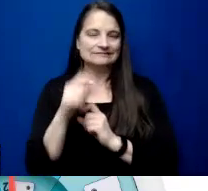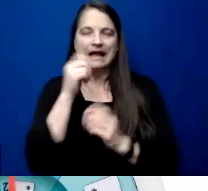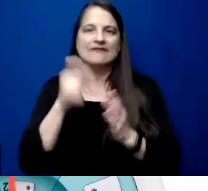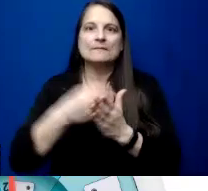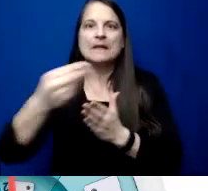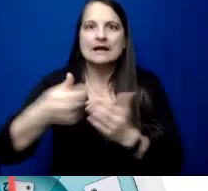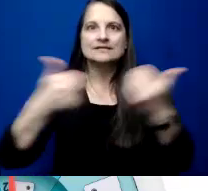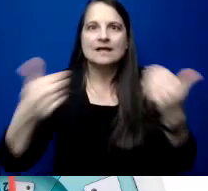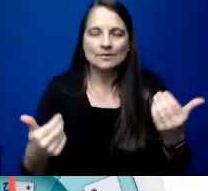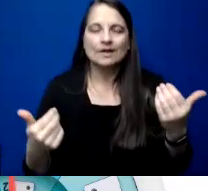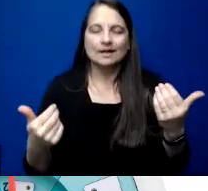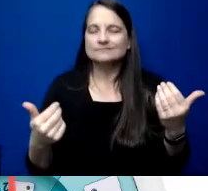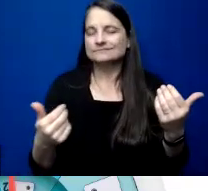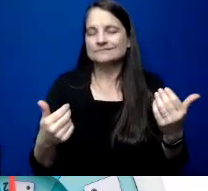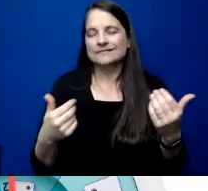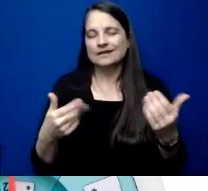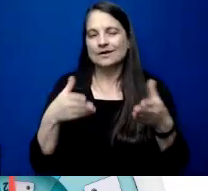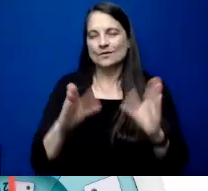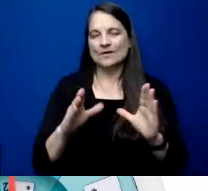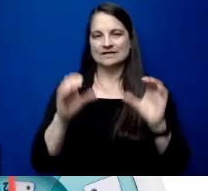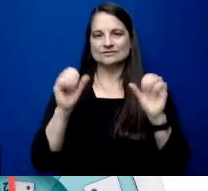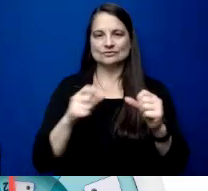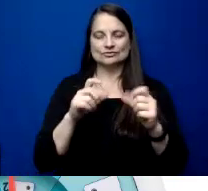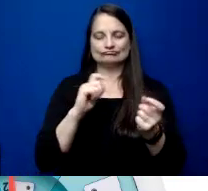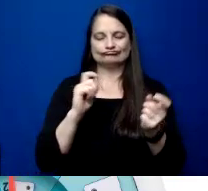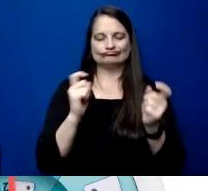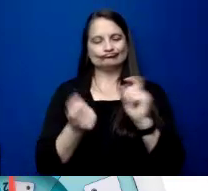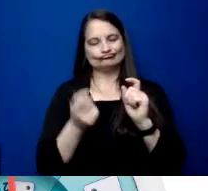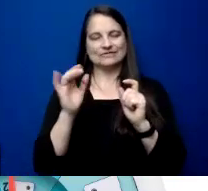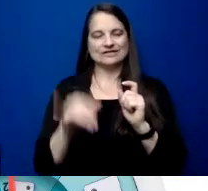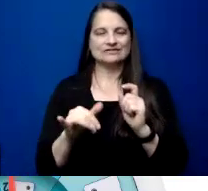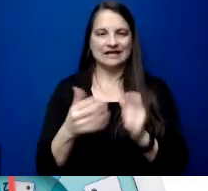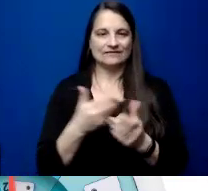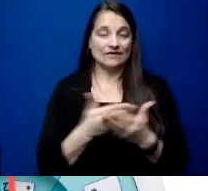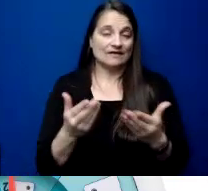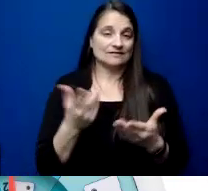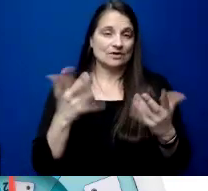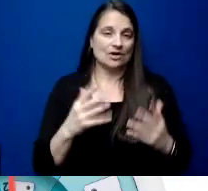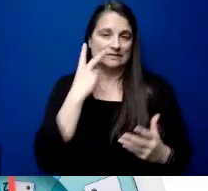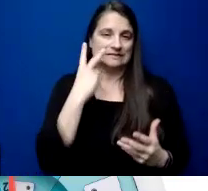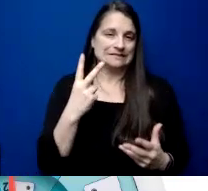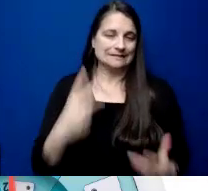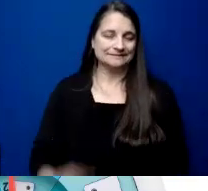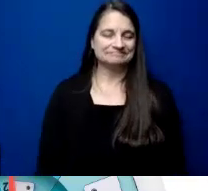something separate, there are certainly ways to customize items that we already see out in the world.